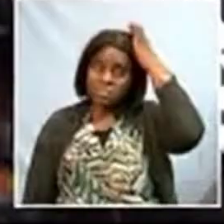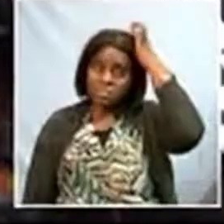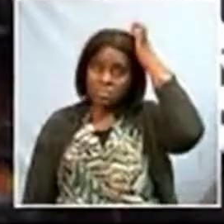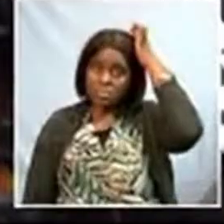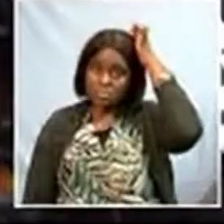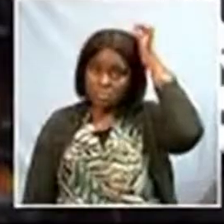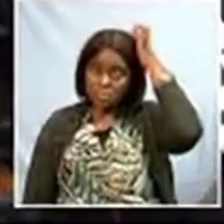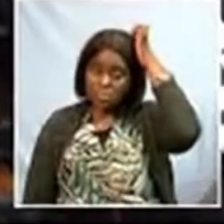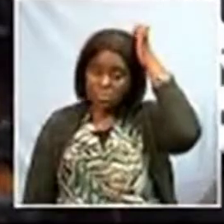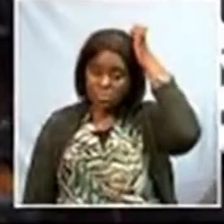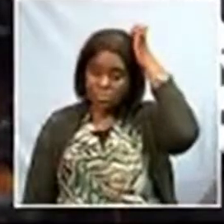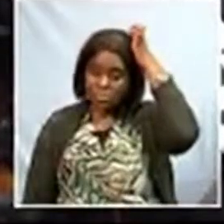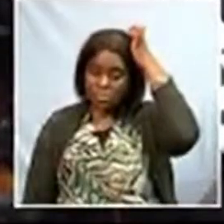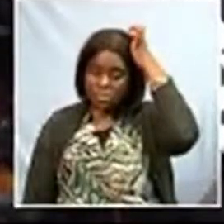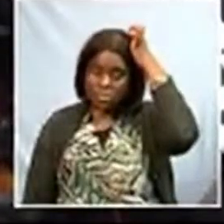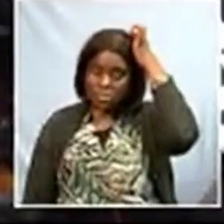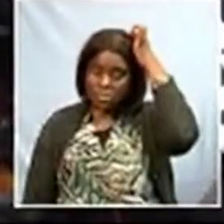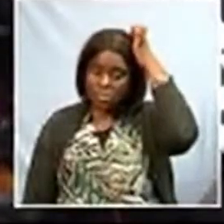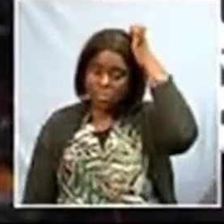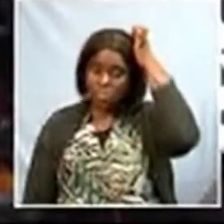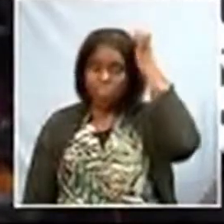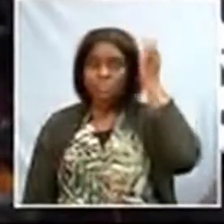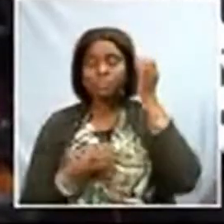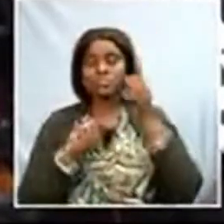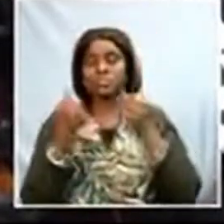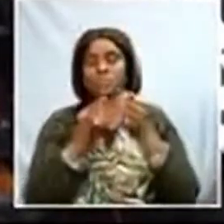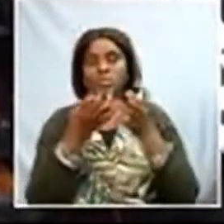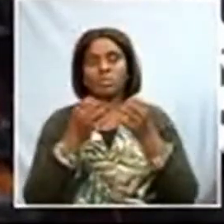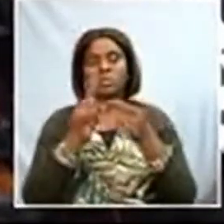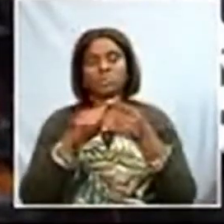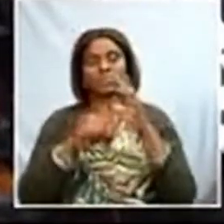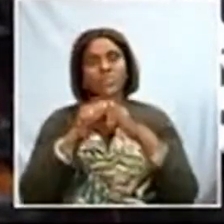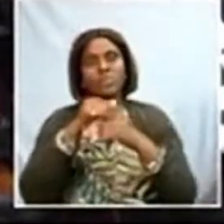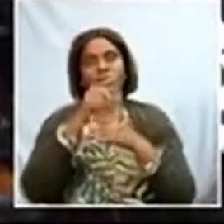Thank you, Chair. I would just want to find out from